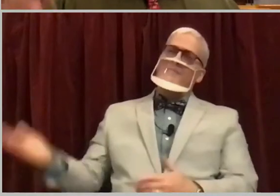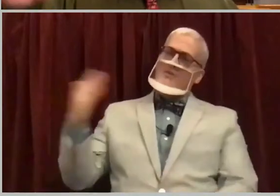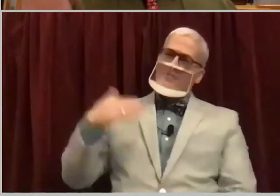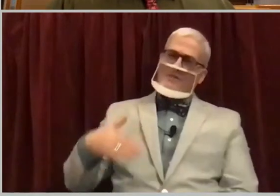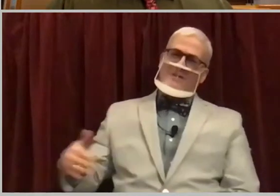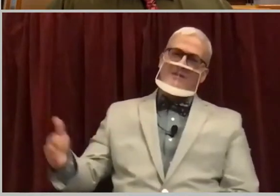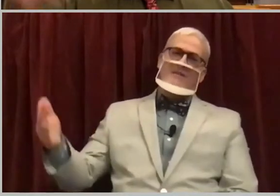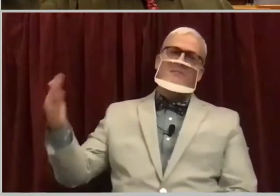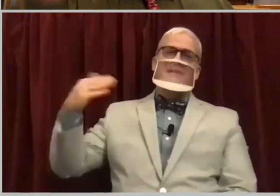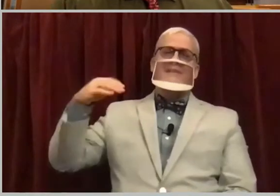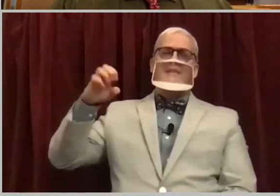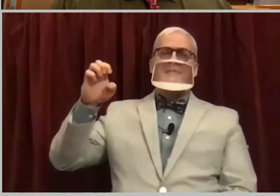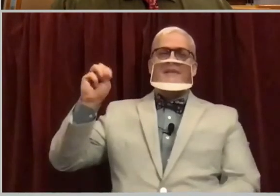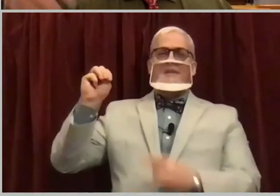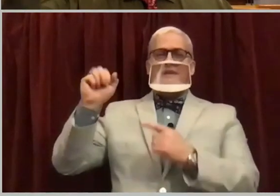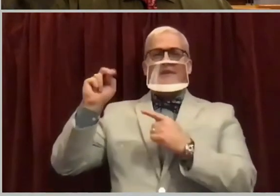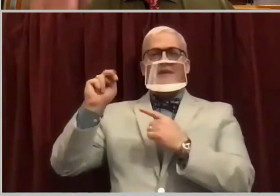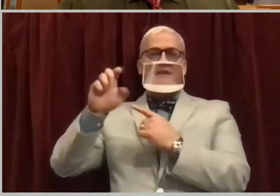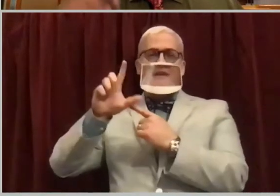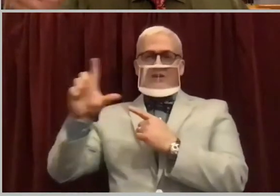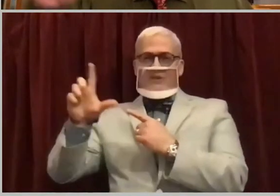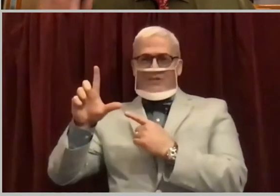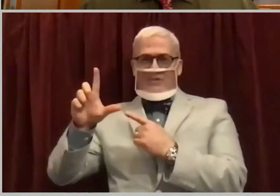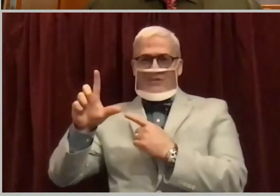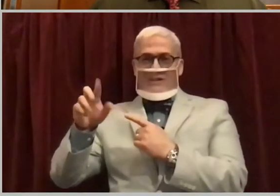O come,